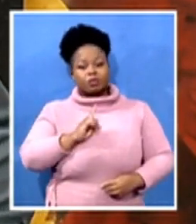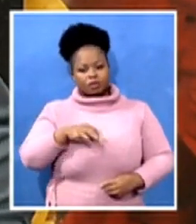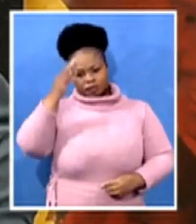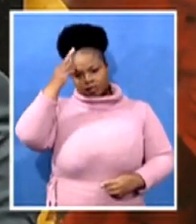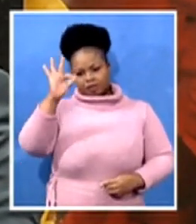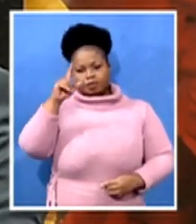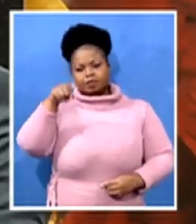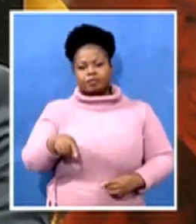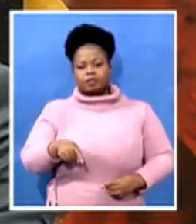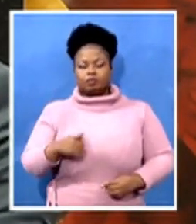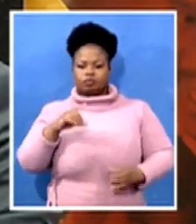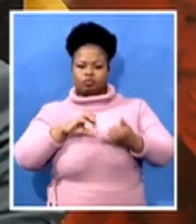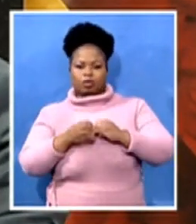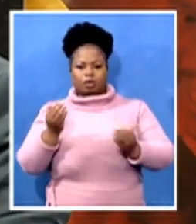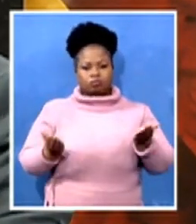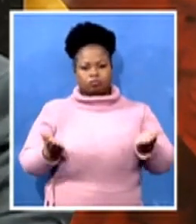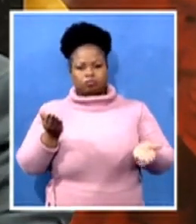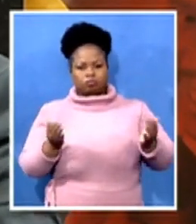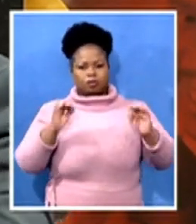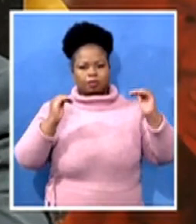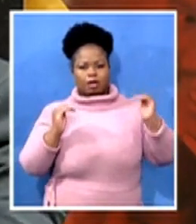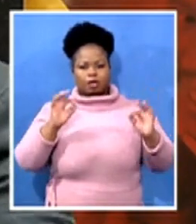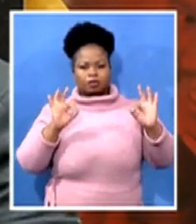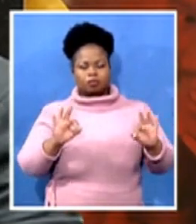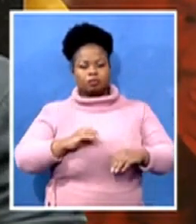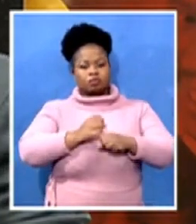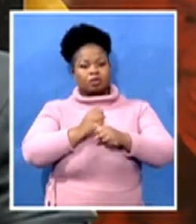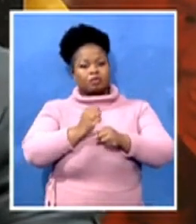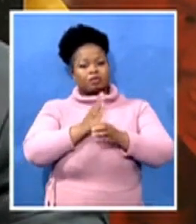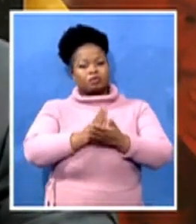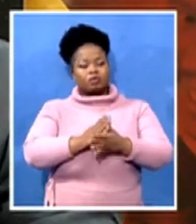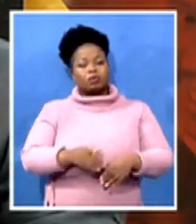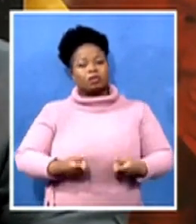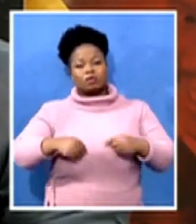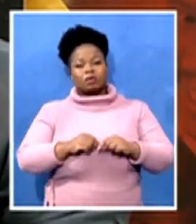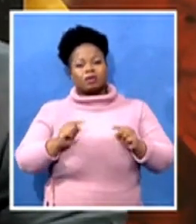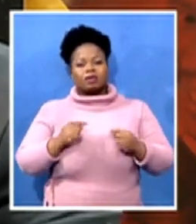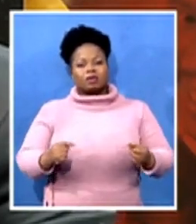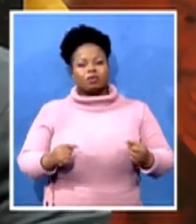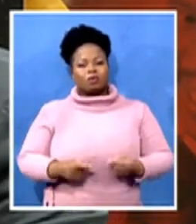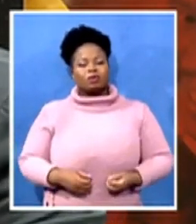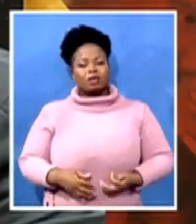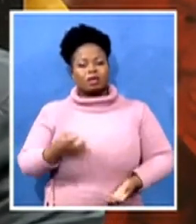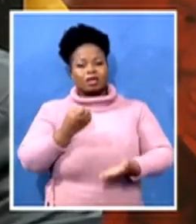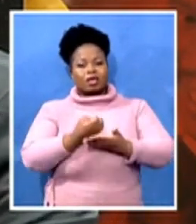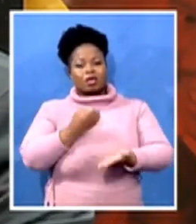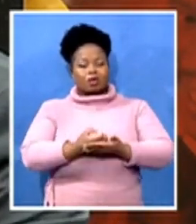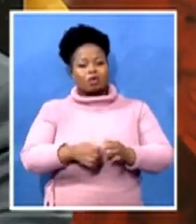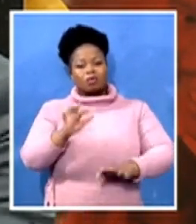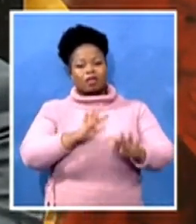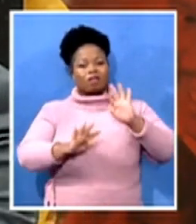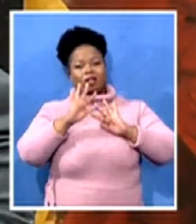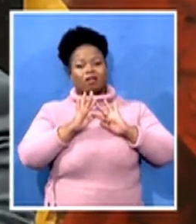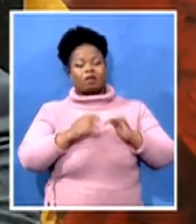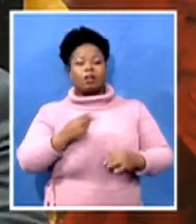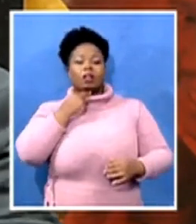that we do not get into an economic calamity of extreme proportions that we would